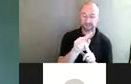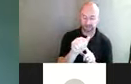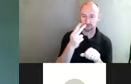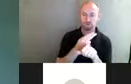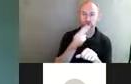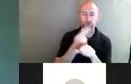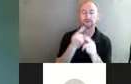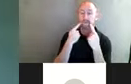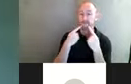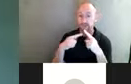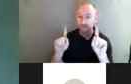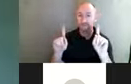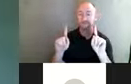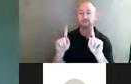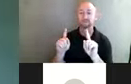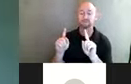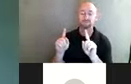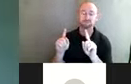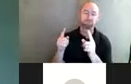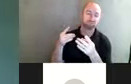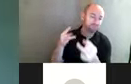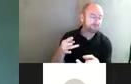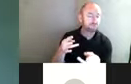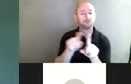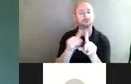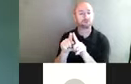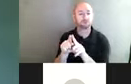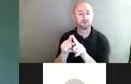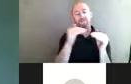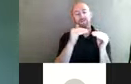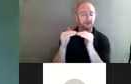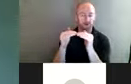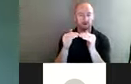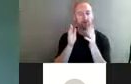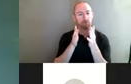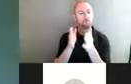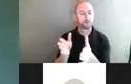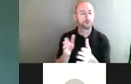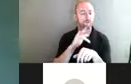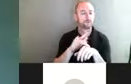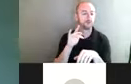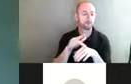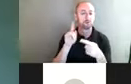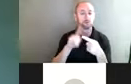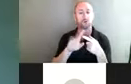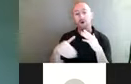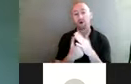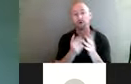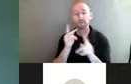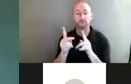most effectively, most efficiently, and very importantly, in a fair and equitable way that is available to all who need